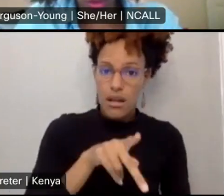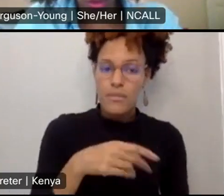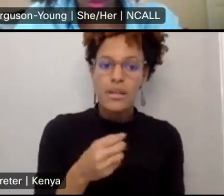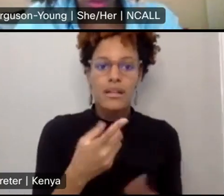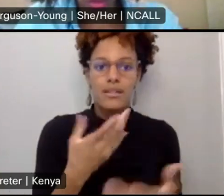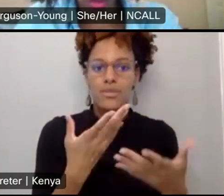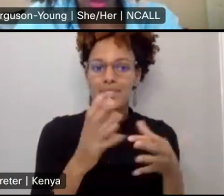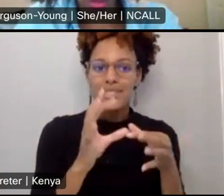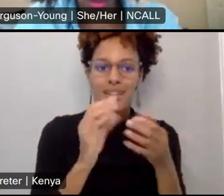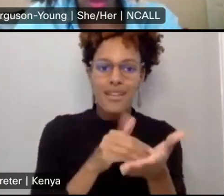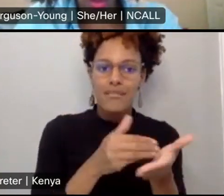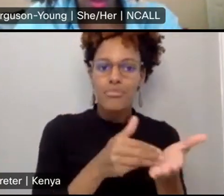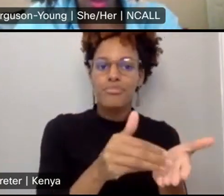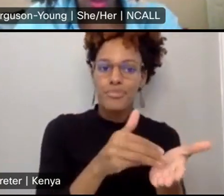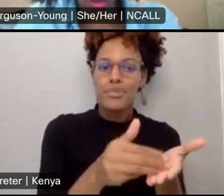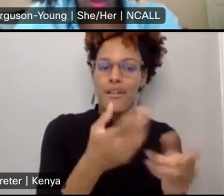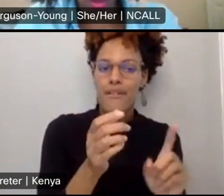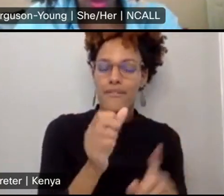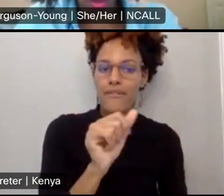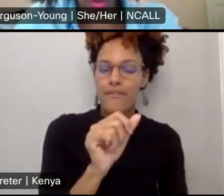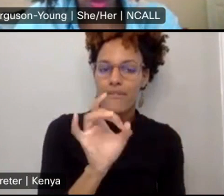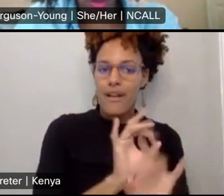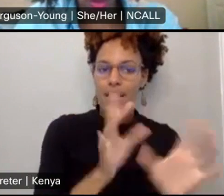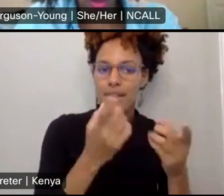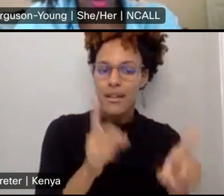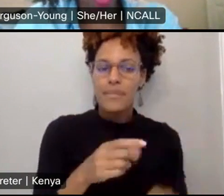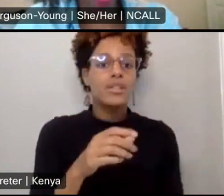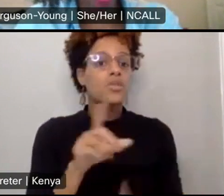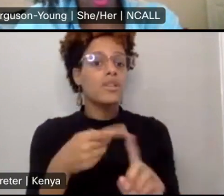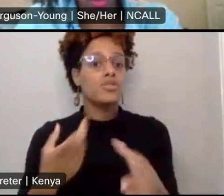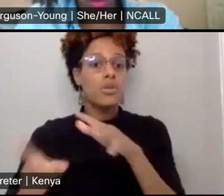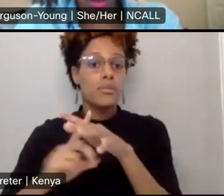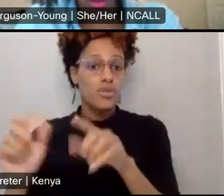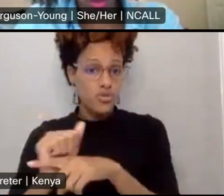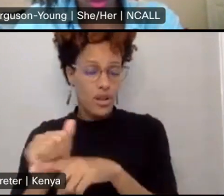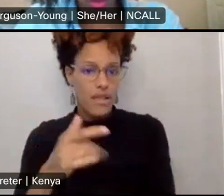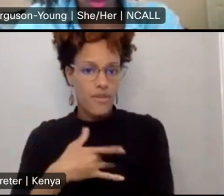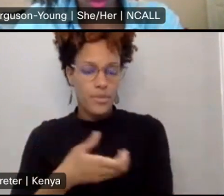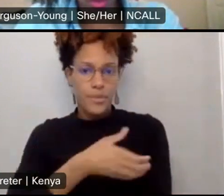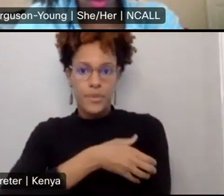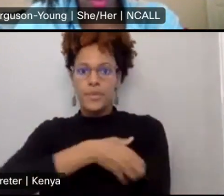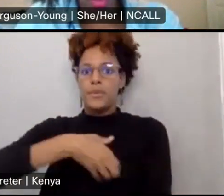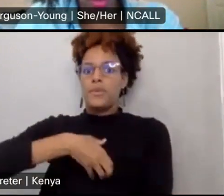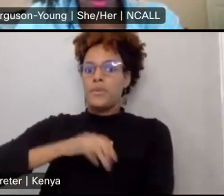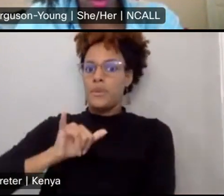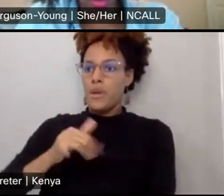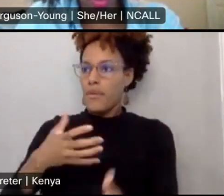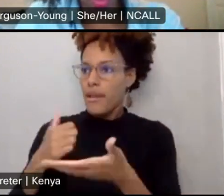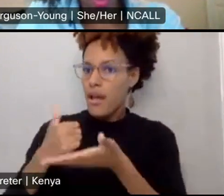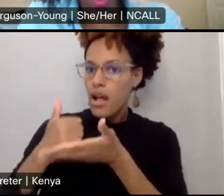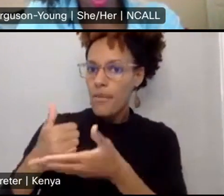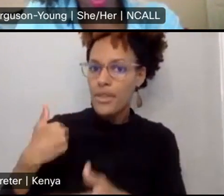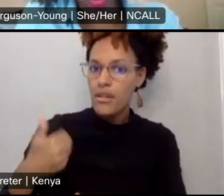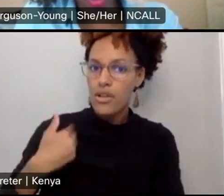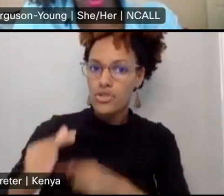to a training, they were feeling really empowered and wanted to be able to help the younger